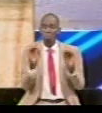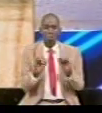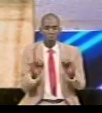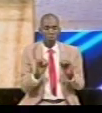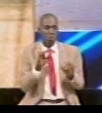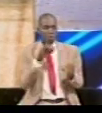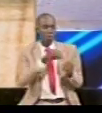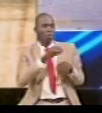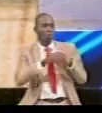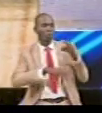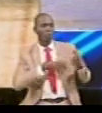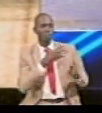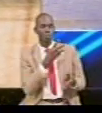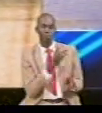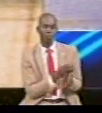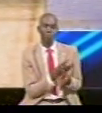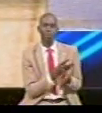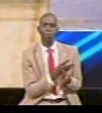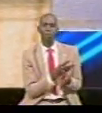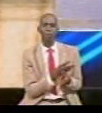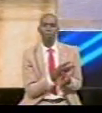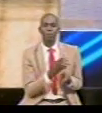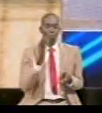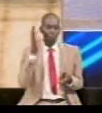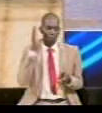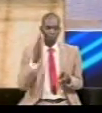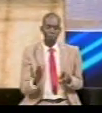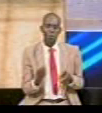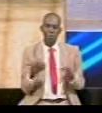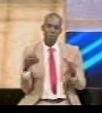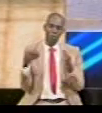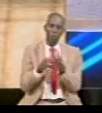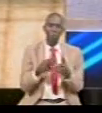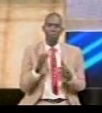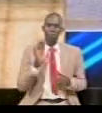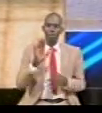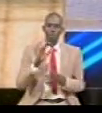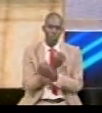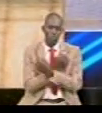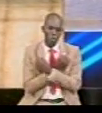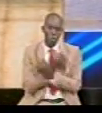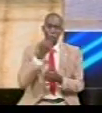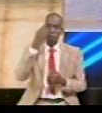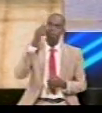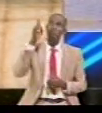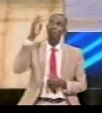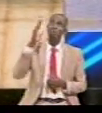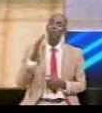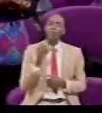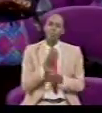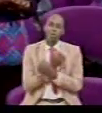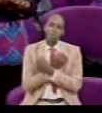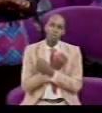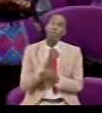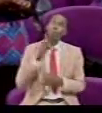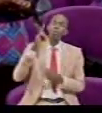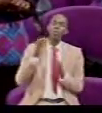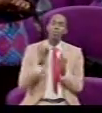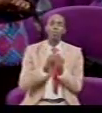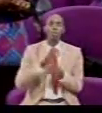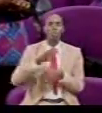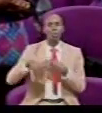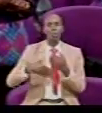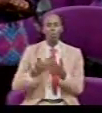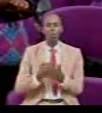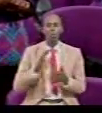world rivals the love you have for God. You love him with all your heart, all your